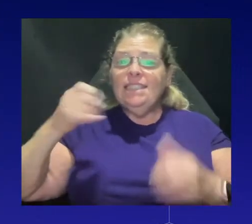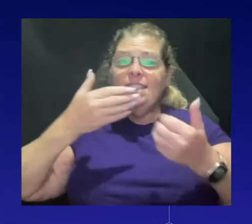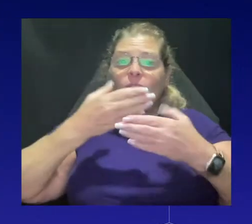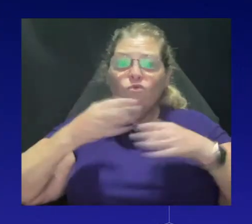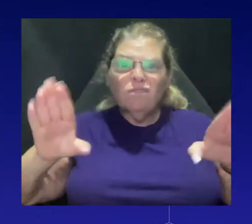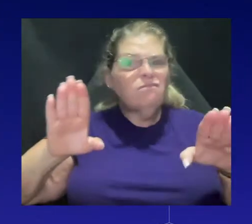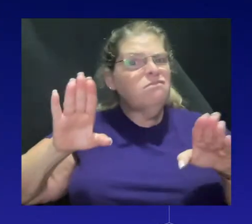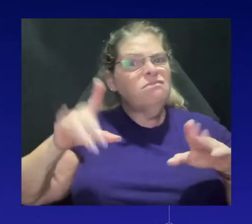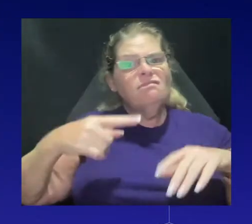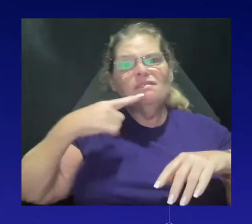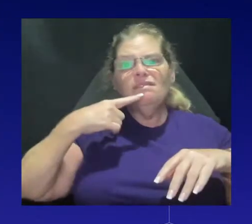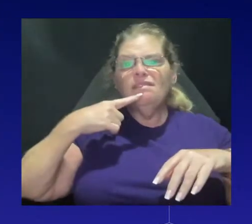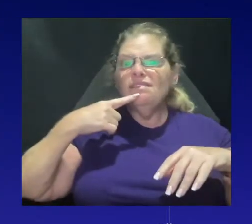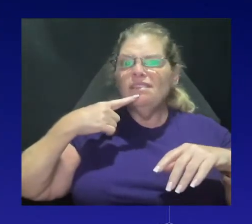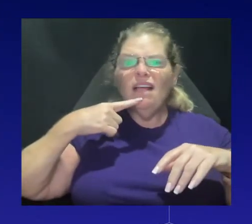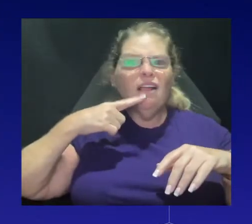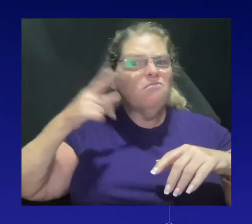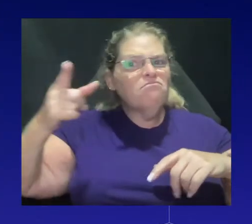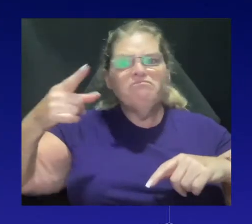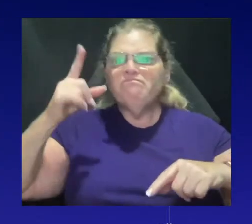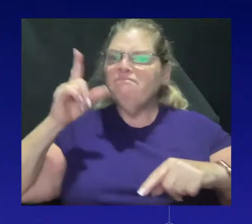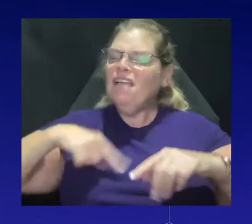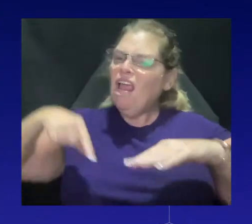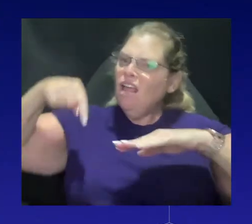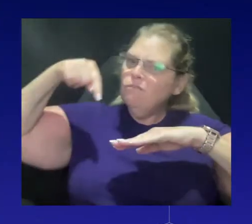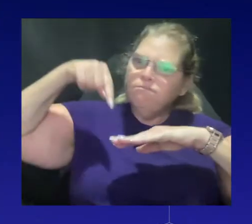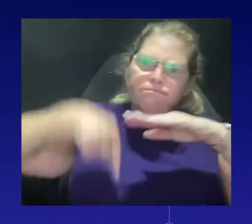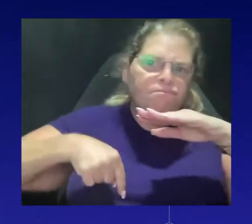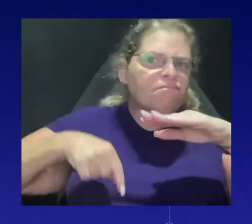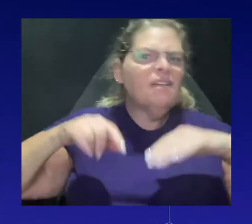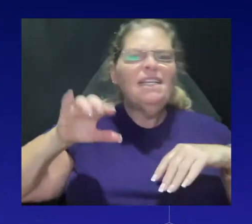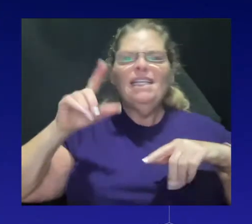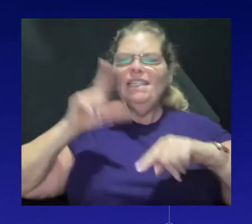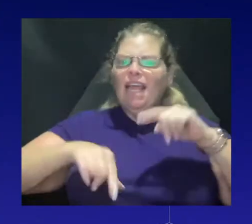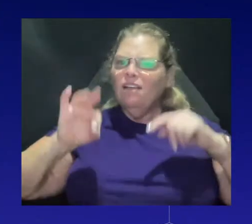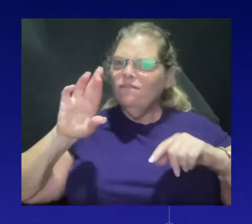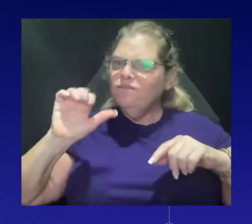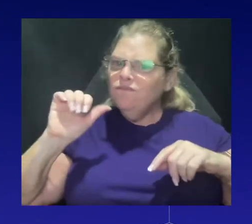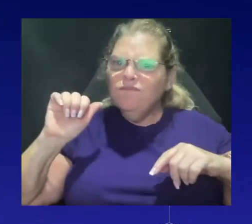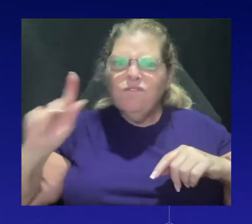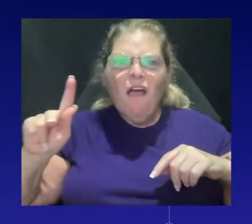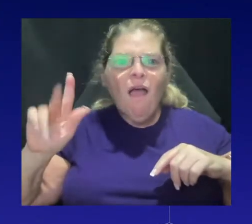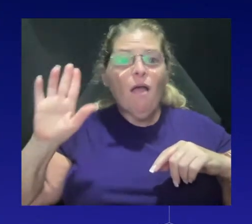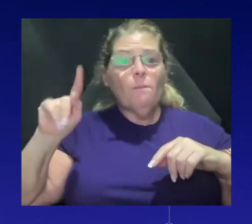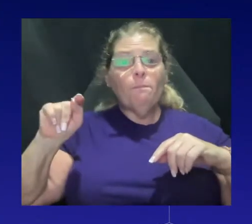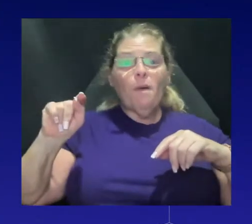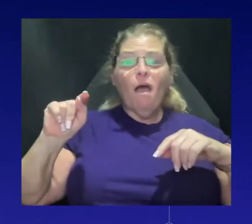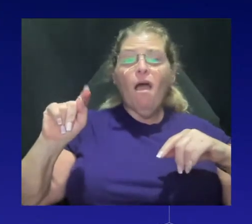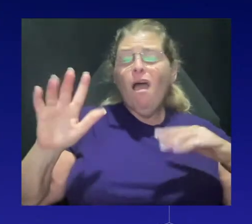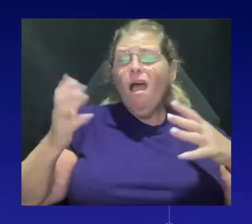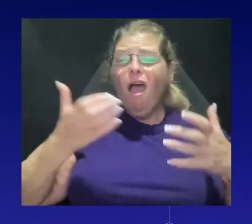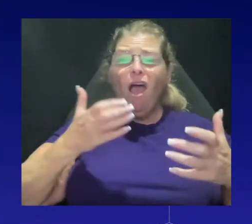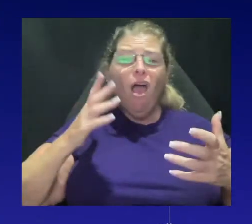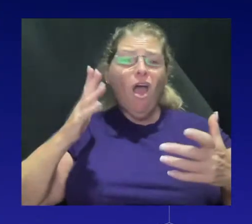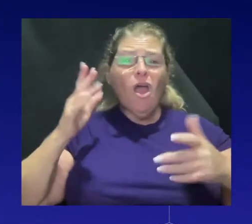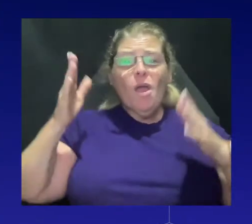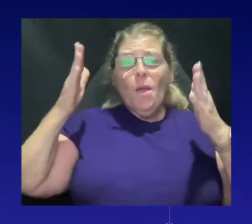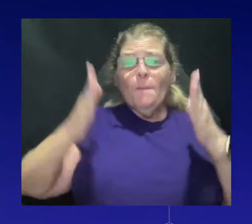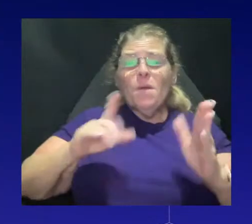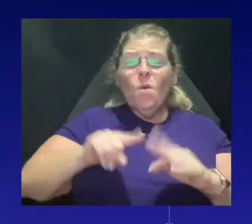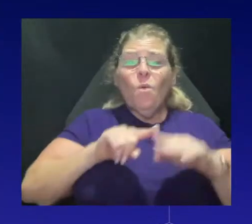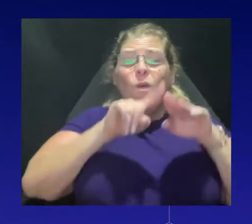Hollywood Hills. But when our dear swooner went over to Baldwin